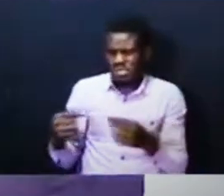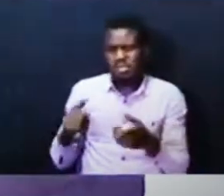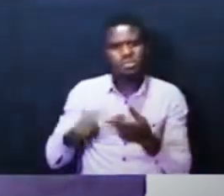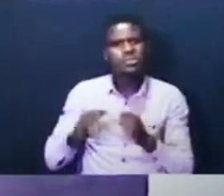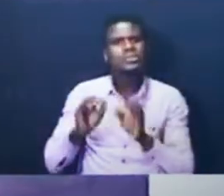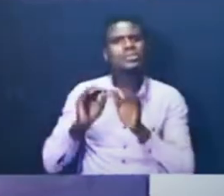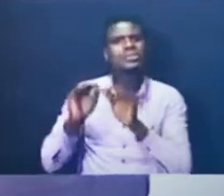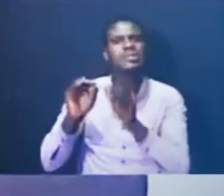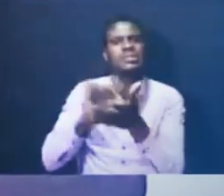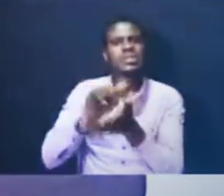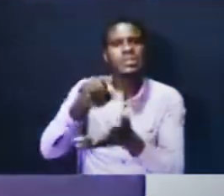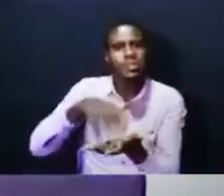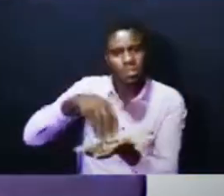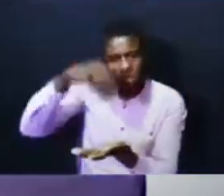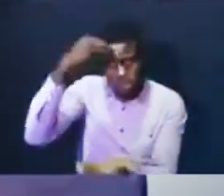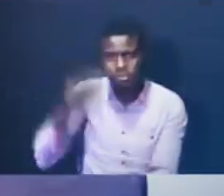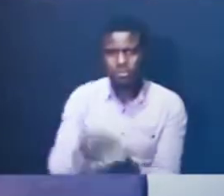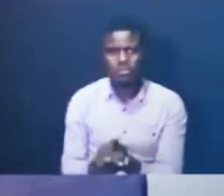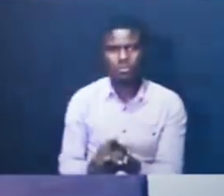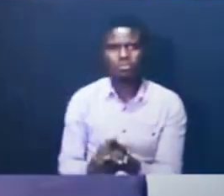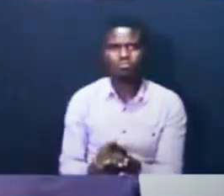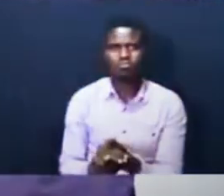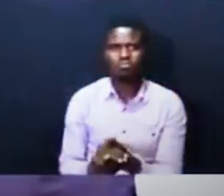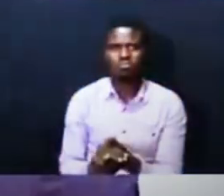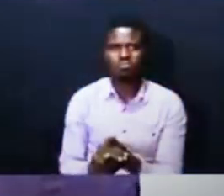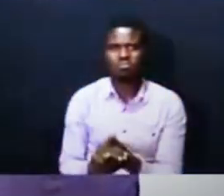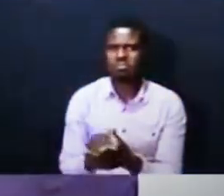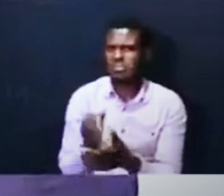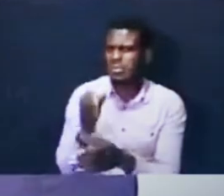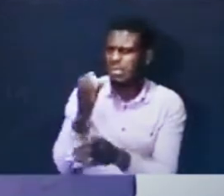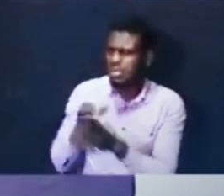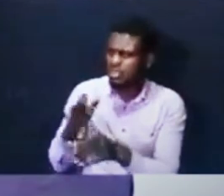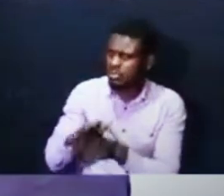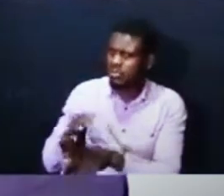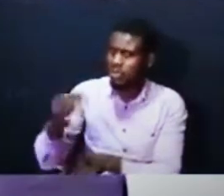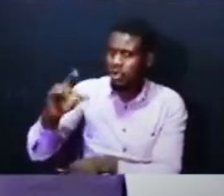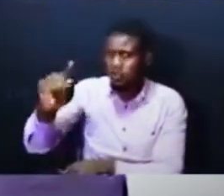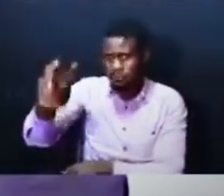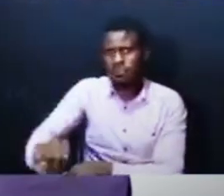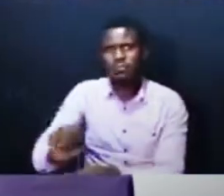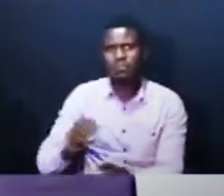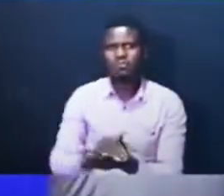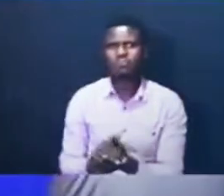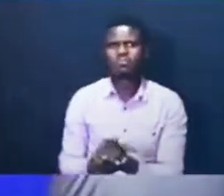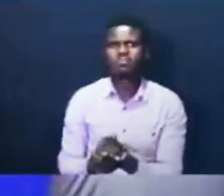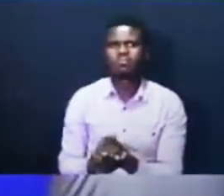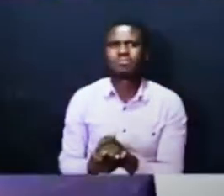what de, mpape mu, eba, na, what to sintidia, no.